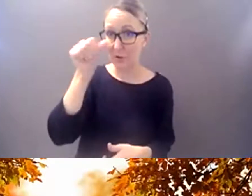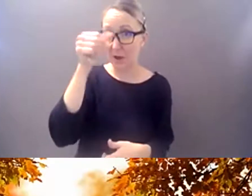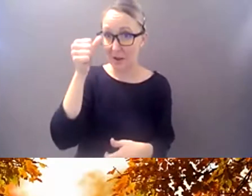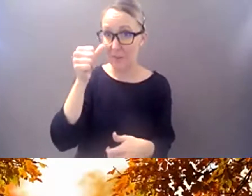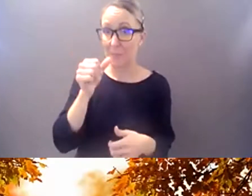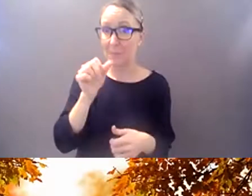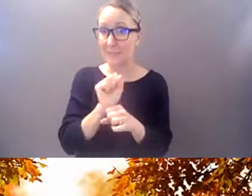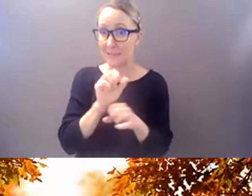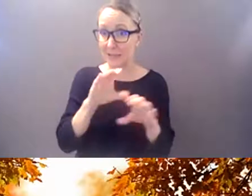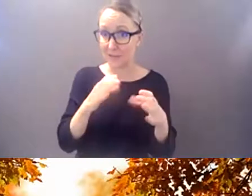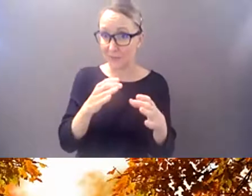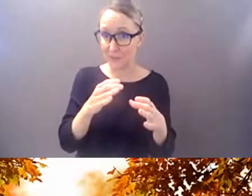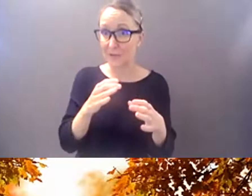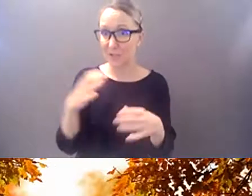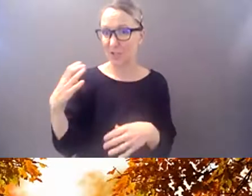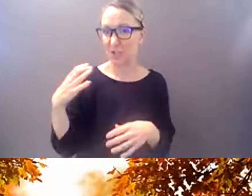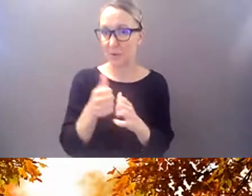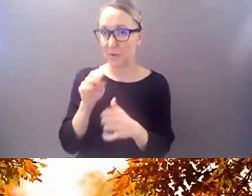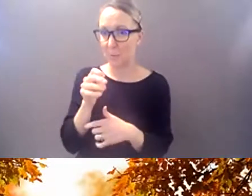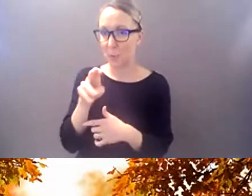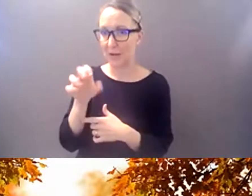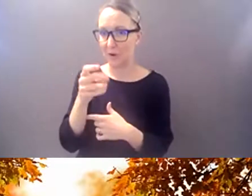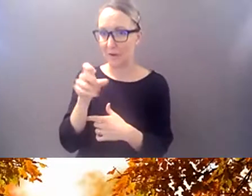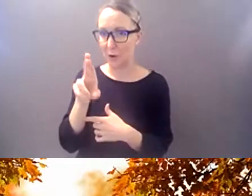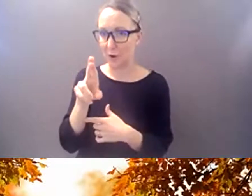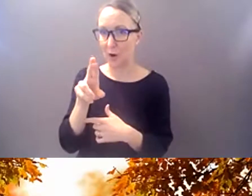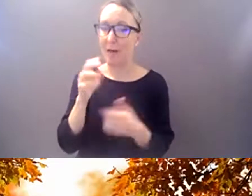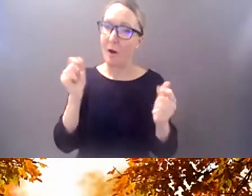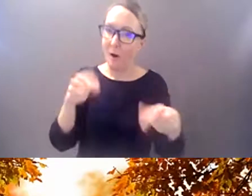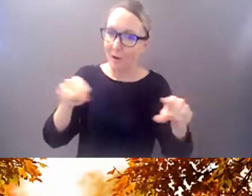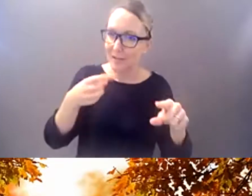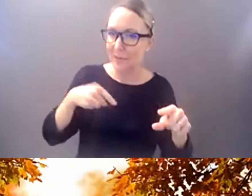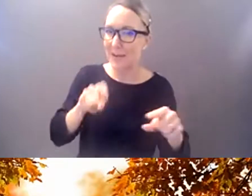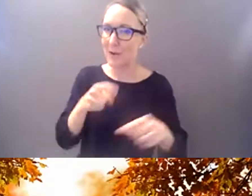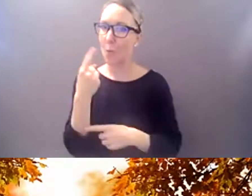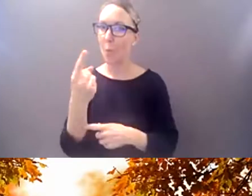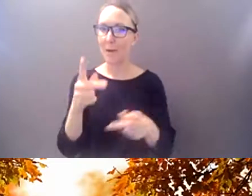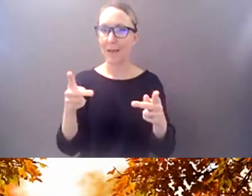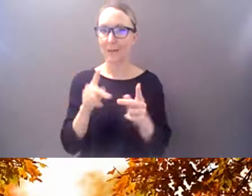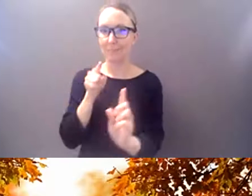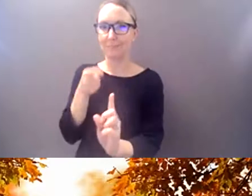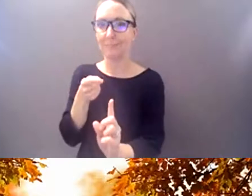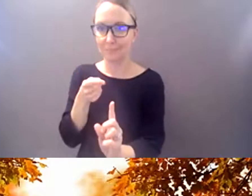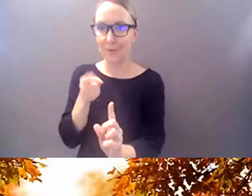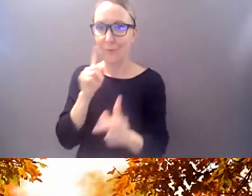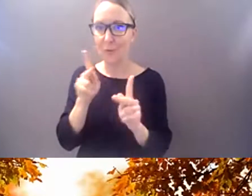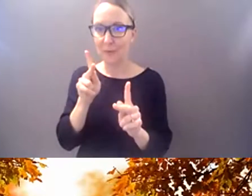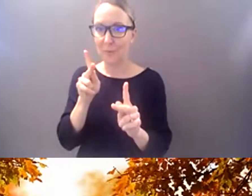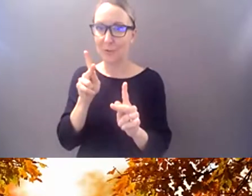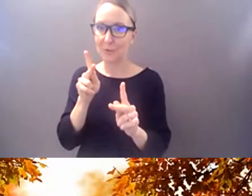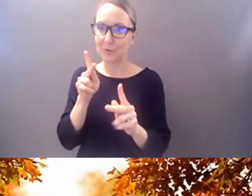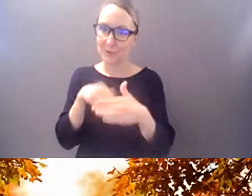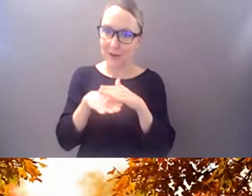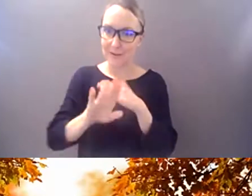Maria Shriver, was a need for a statewide single point of entry to the entire array of services and supports that our communities have to